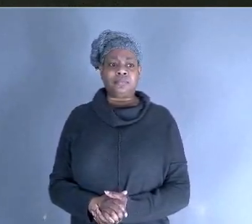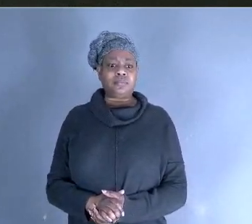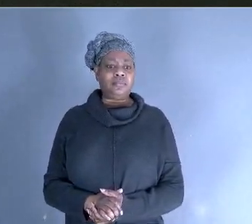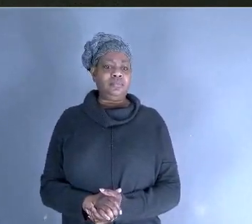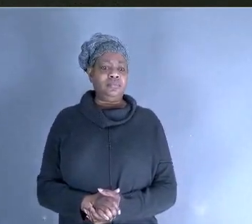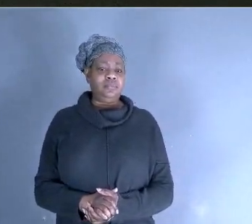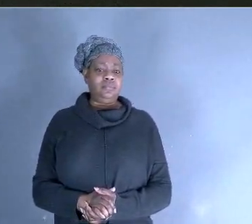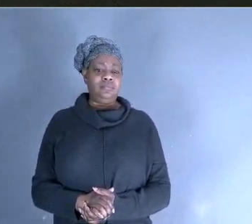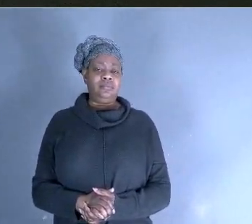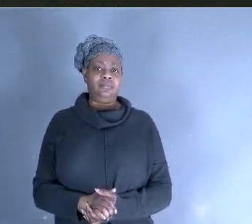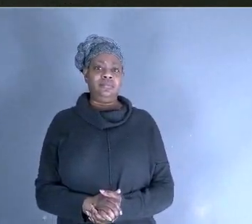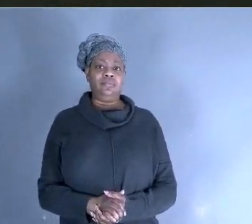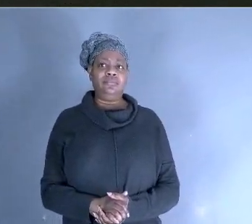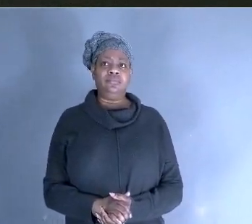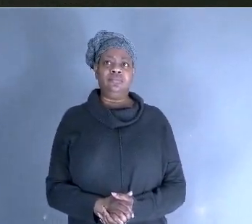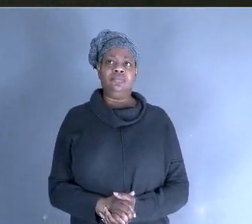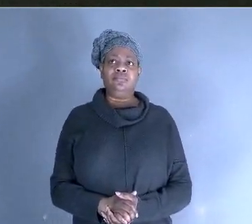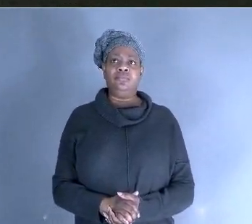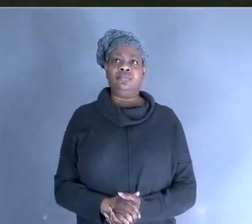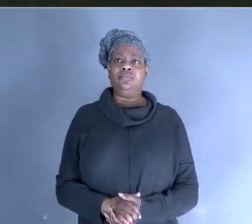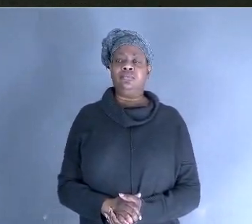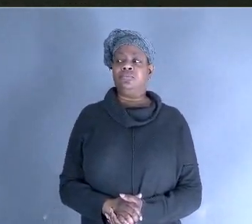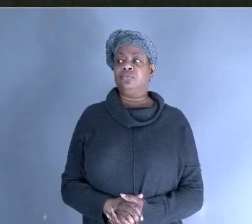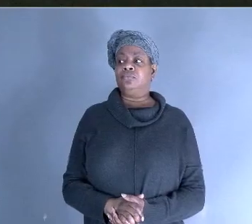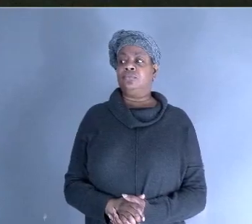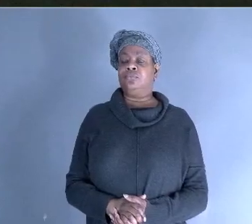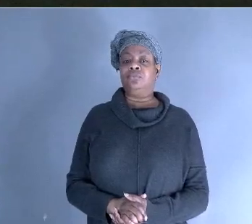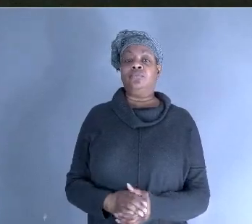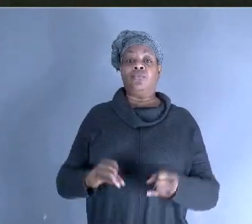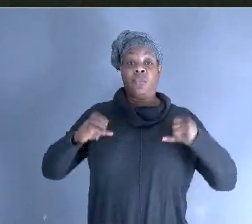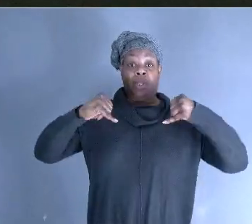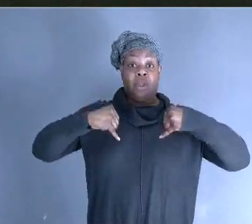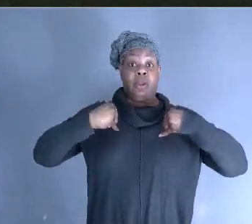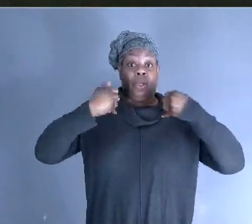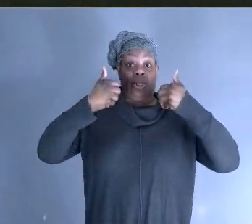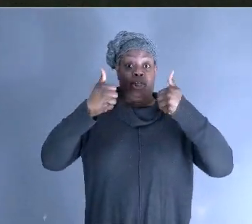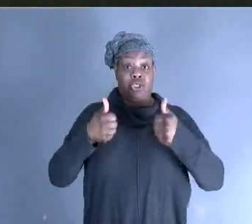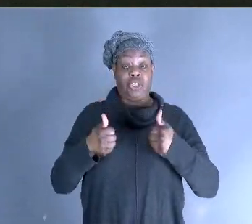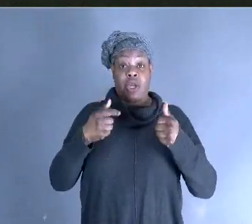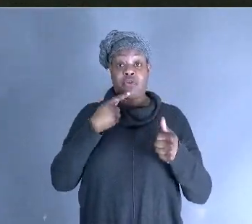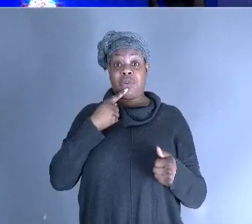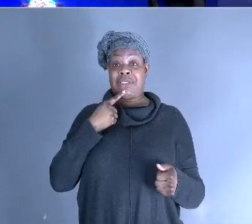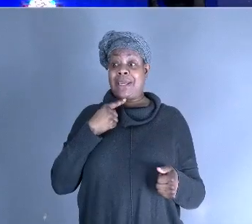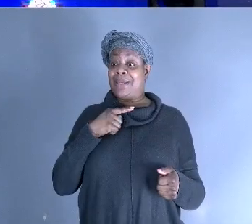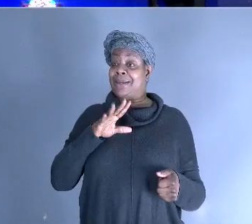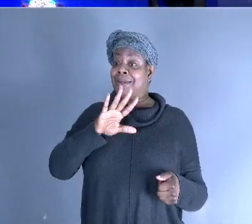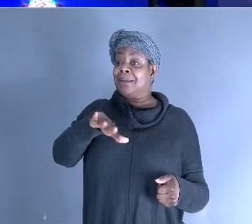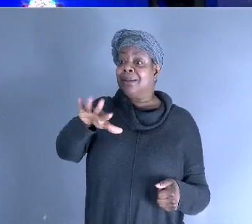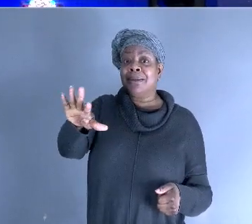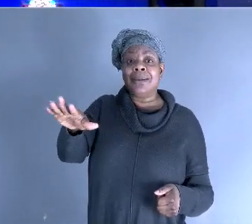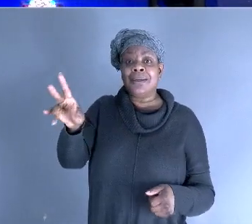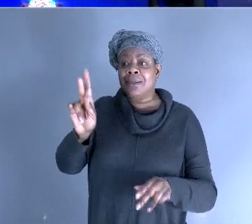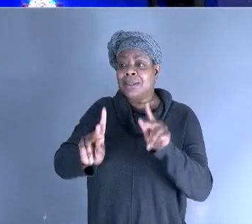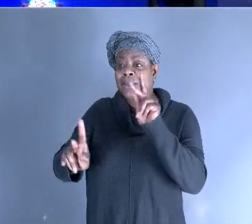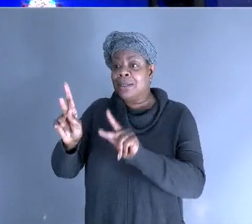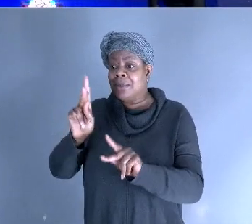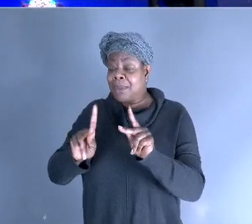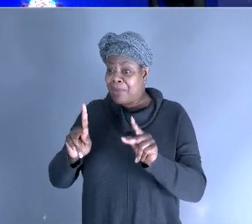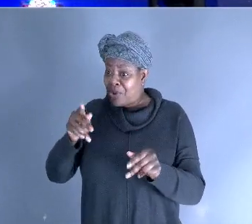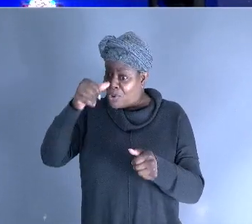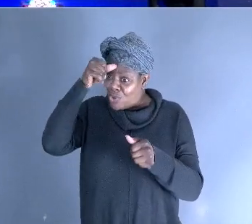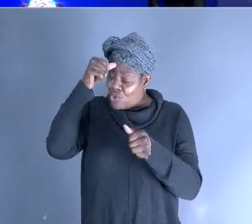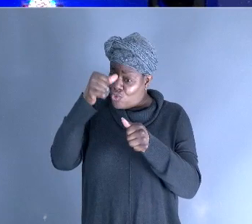He said to the entire Israelite assembly, The land we passed through and explored